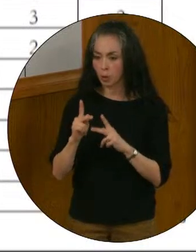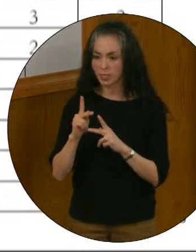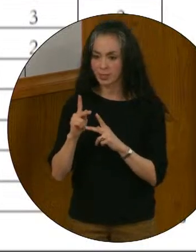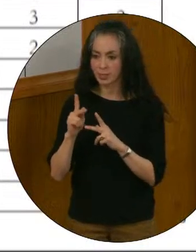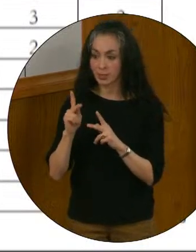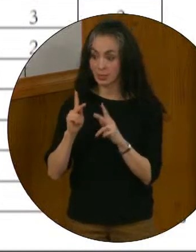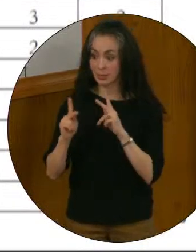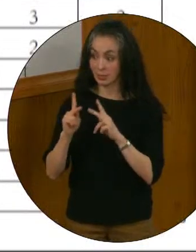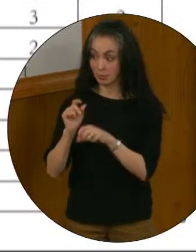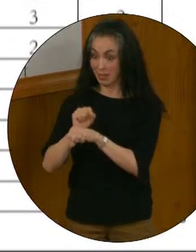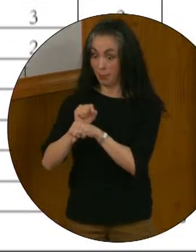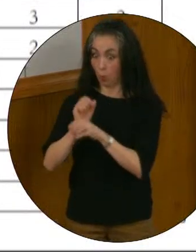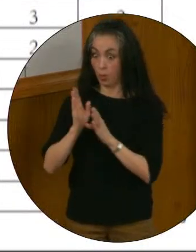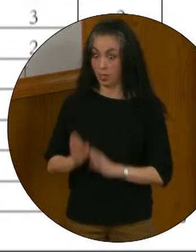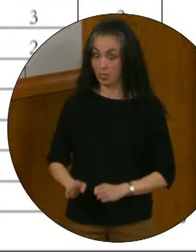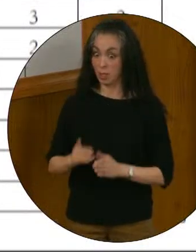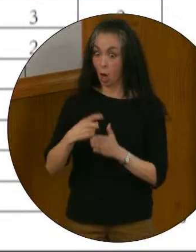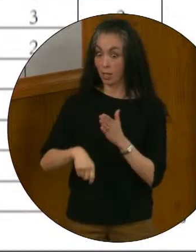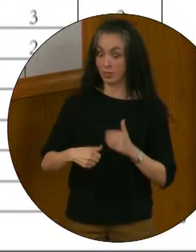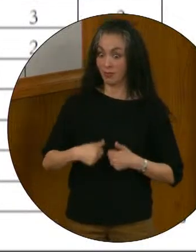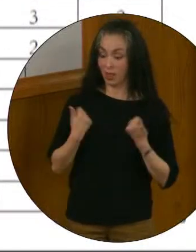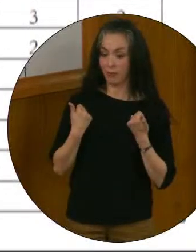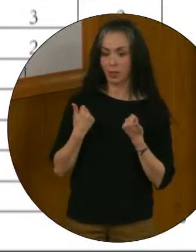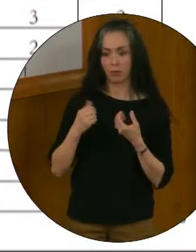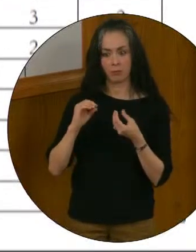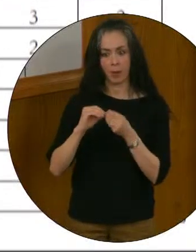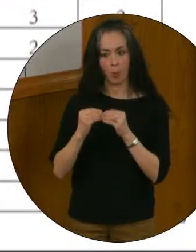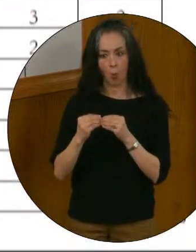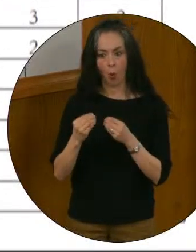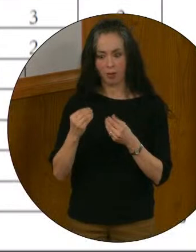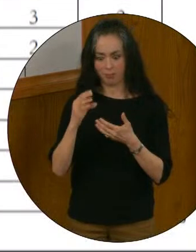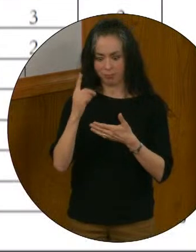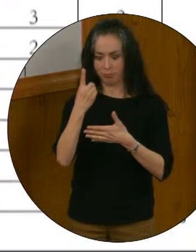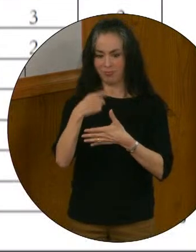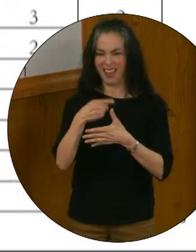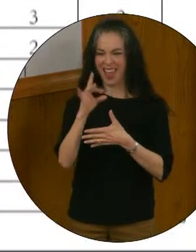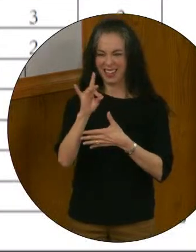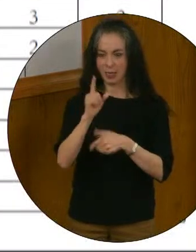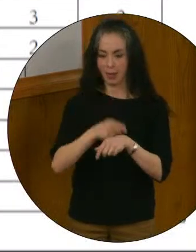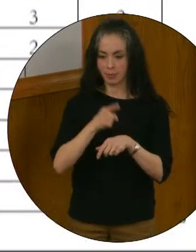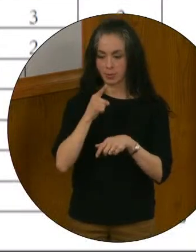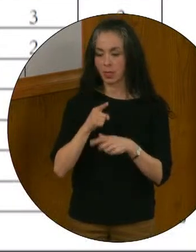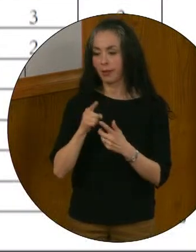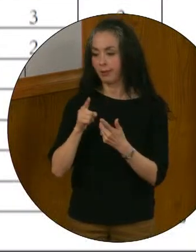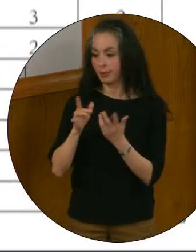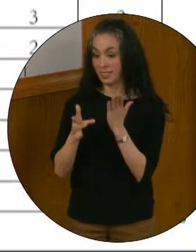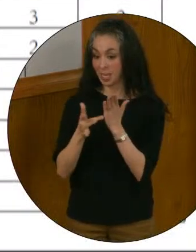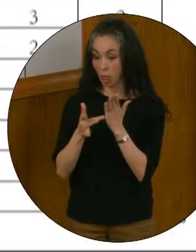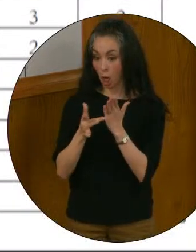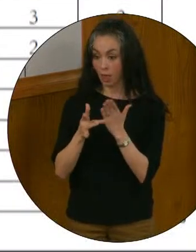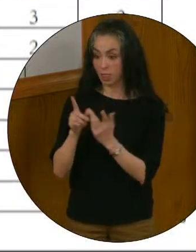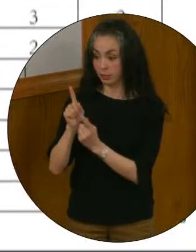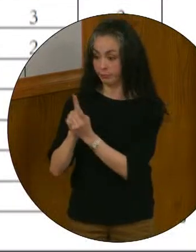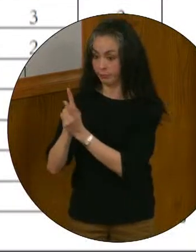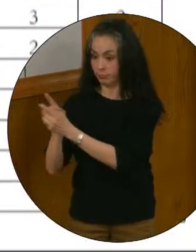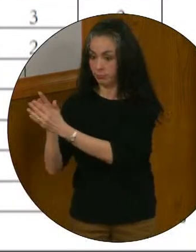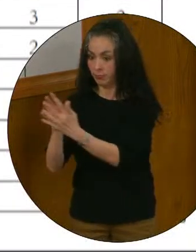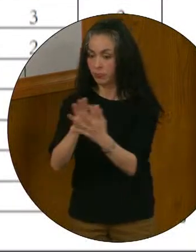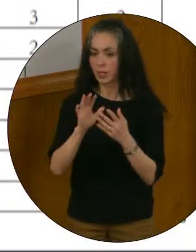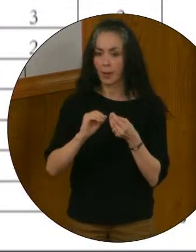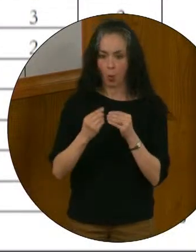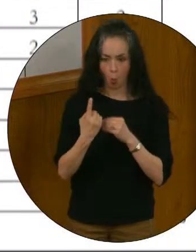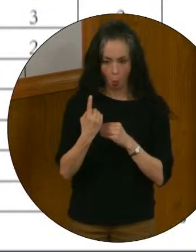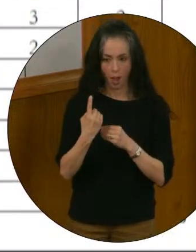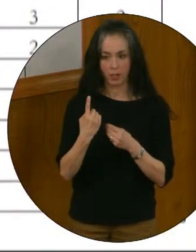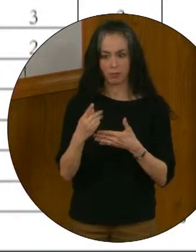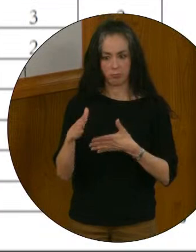ranked number 1 8 times. And one-to-one technology equipment, for example, was ranked in the number 1 slot